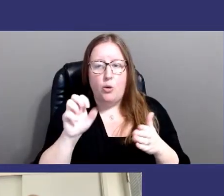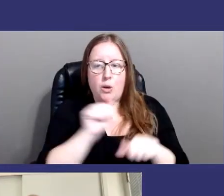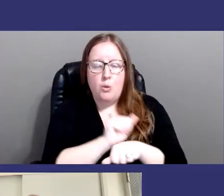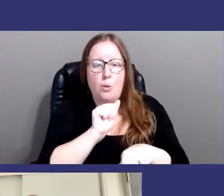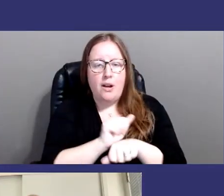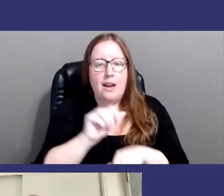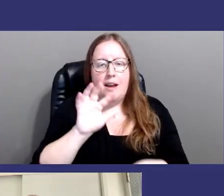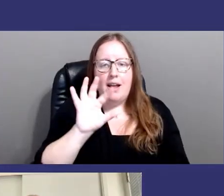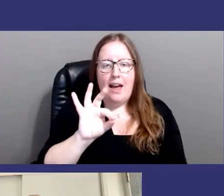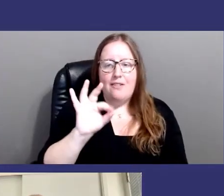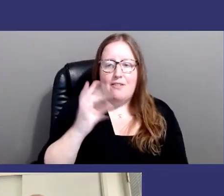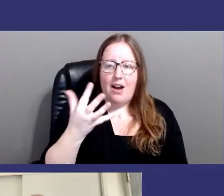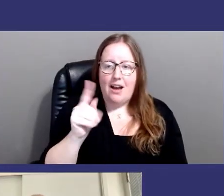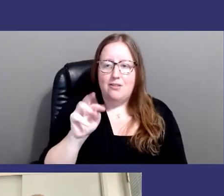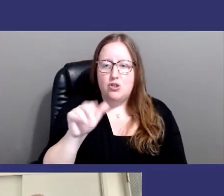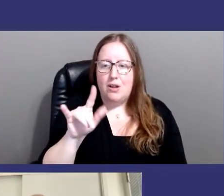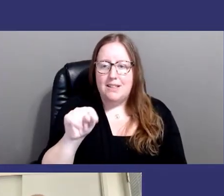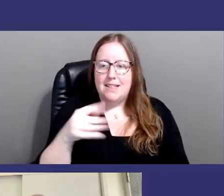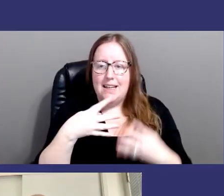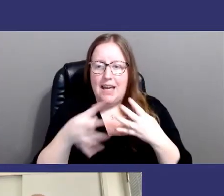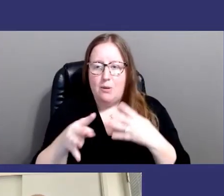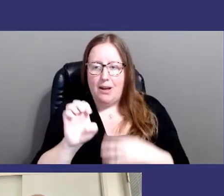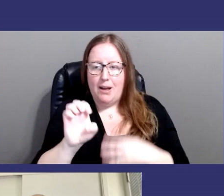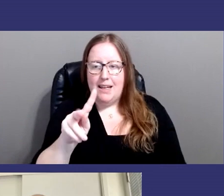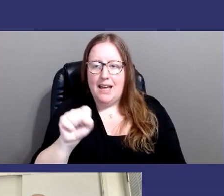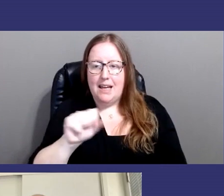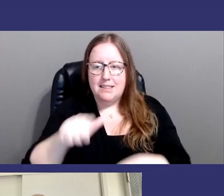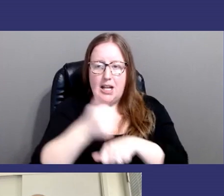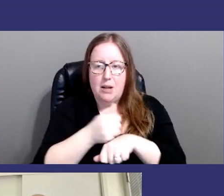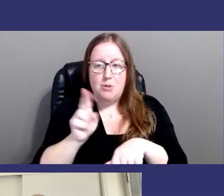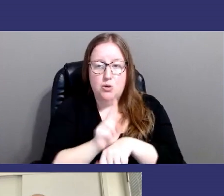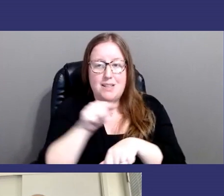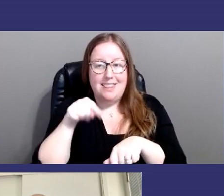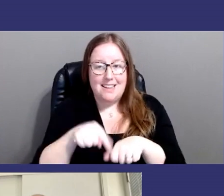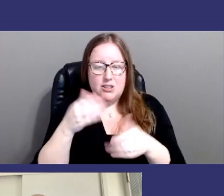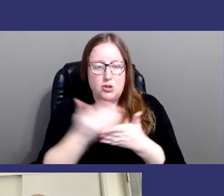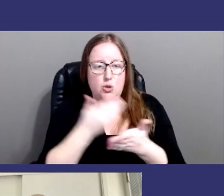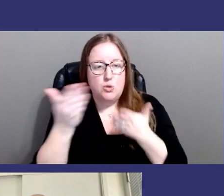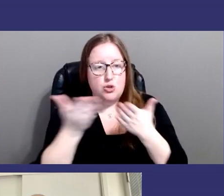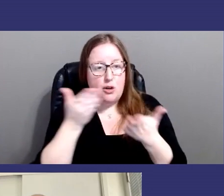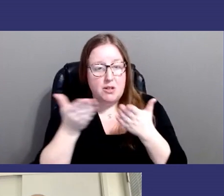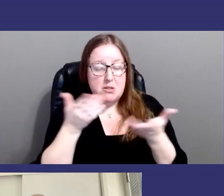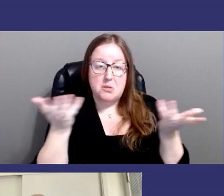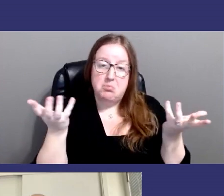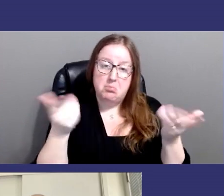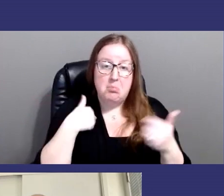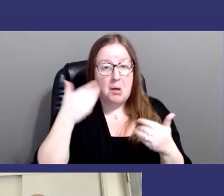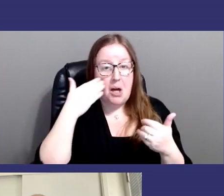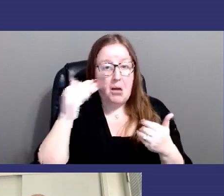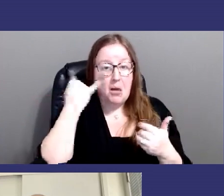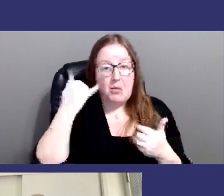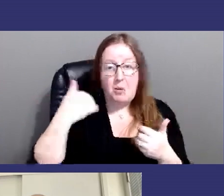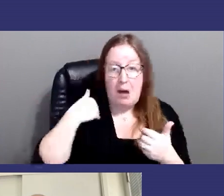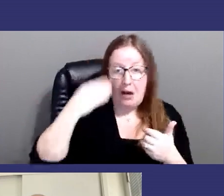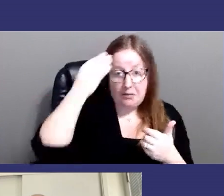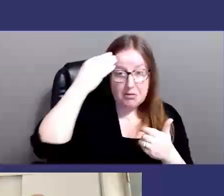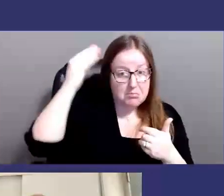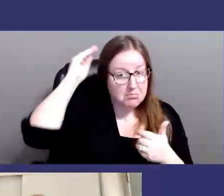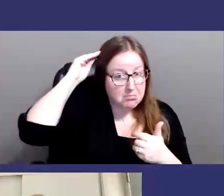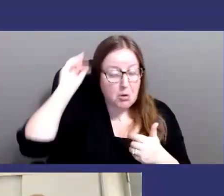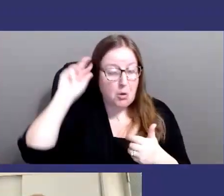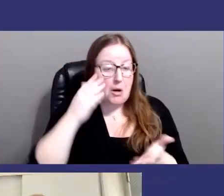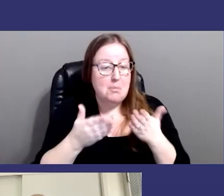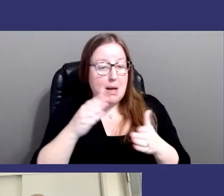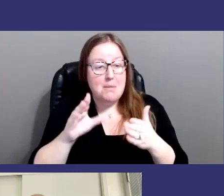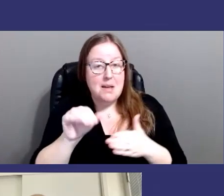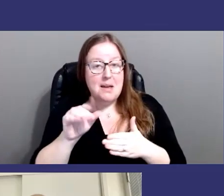F5 transit gateway EKS setup using this new service. So maybe that's something. I don't know if you have that in your back pocket or if we can get a case